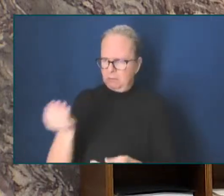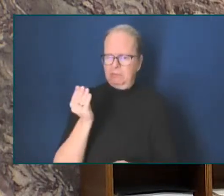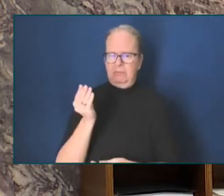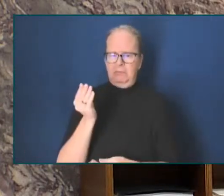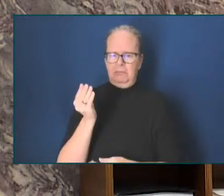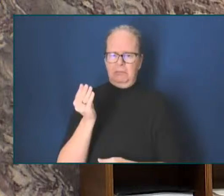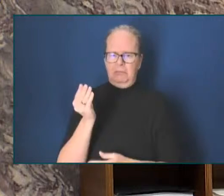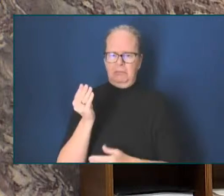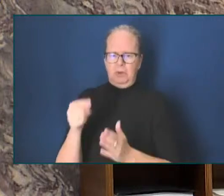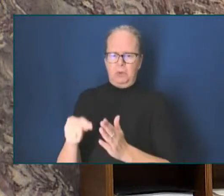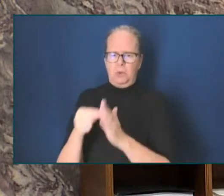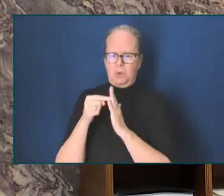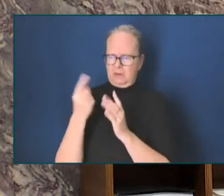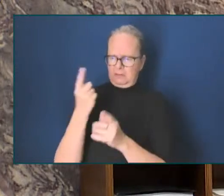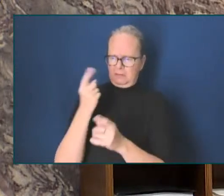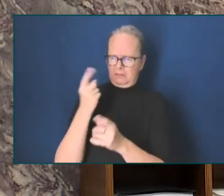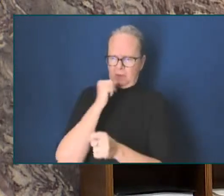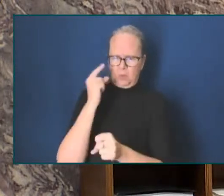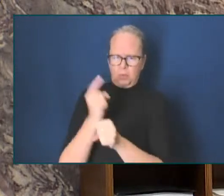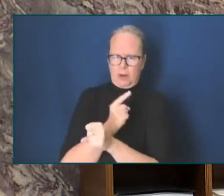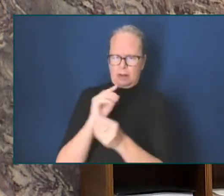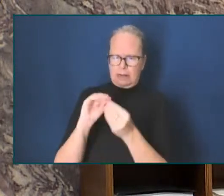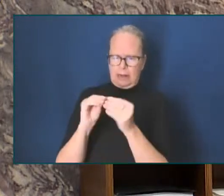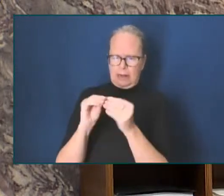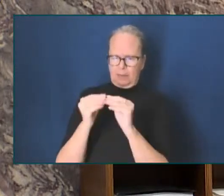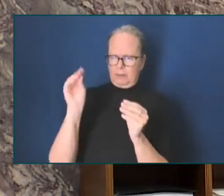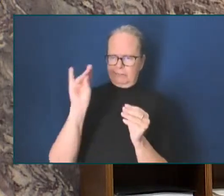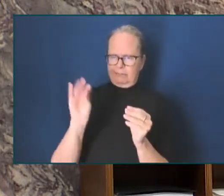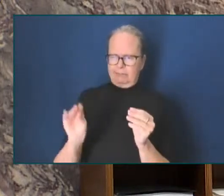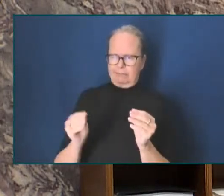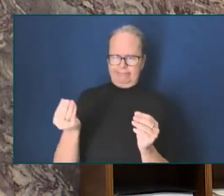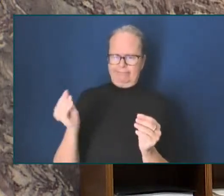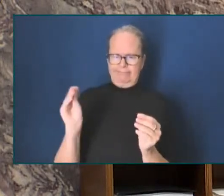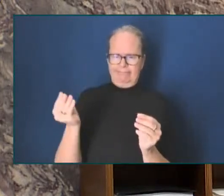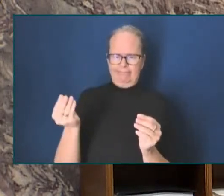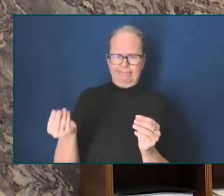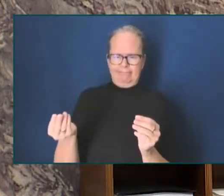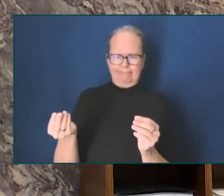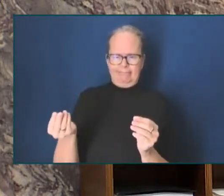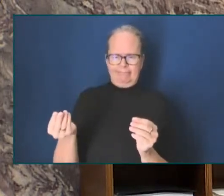to examine the past performance of government, and for that